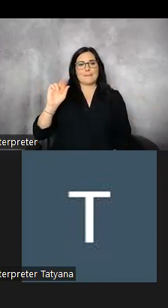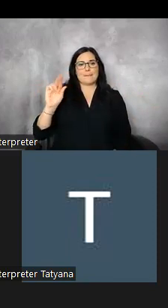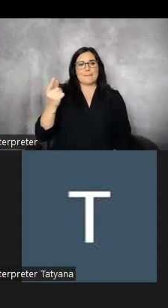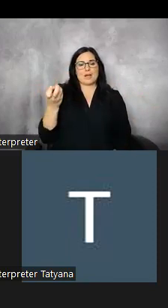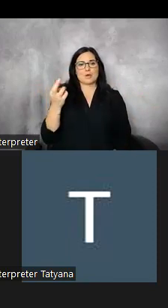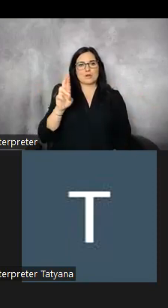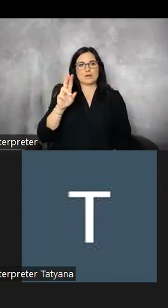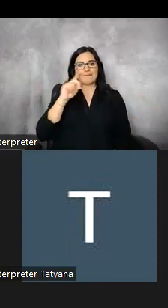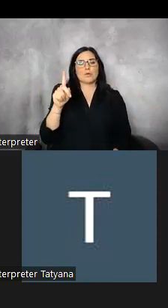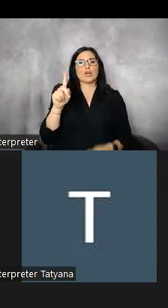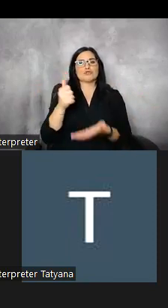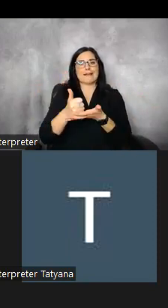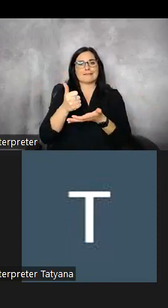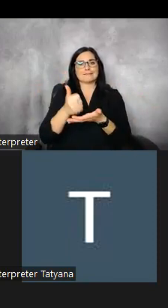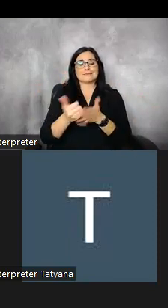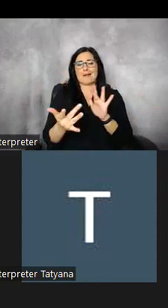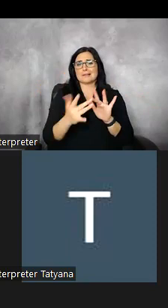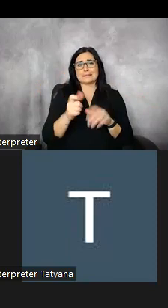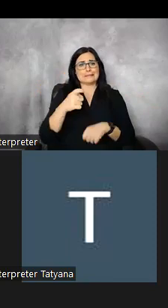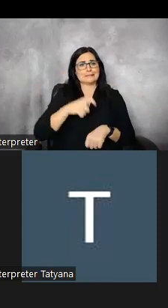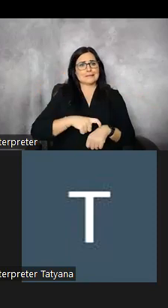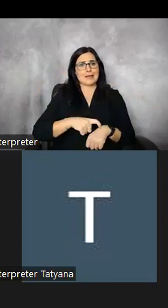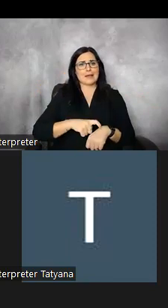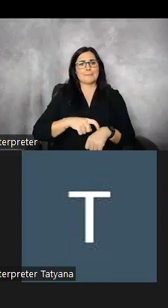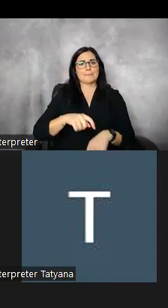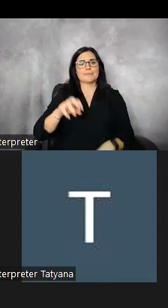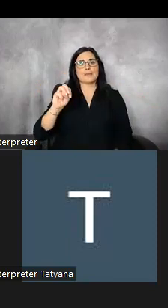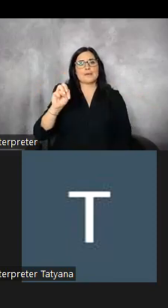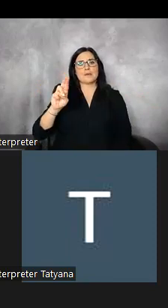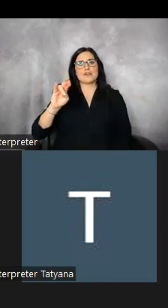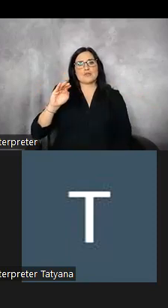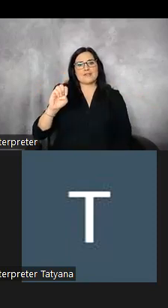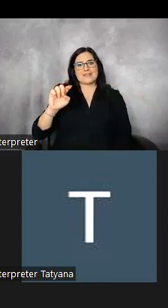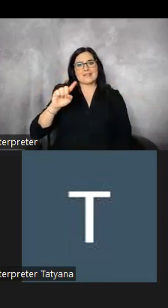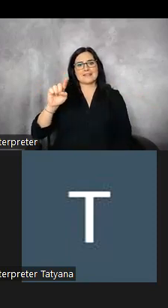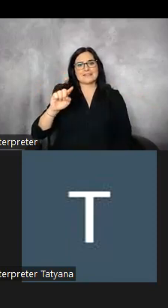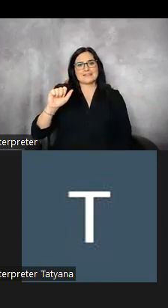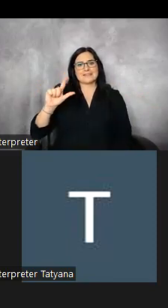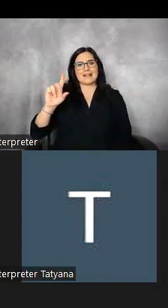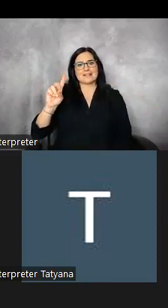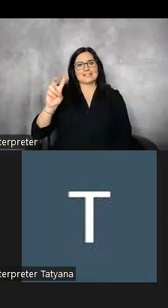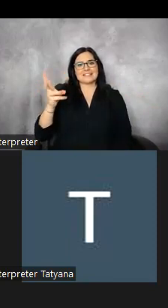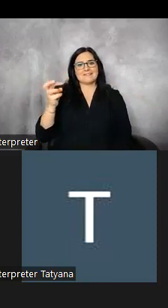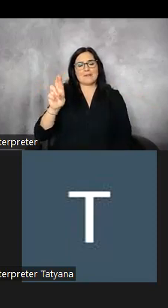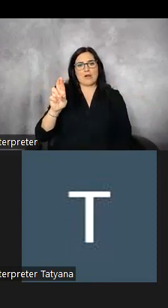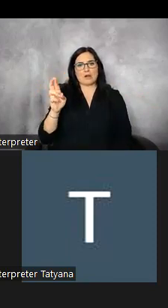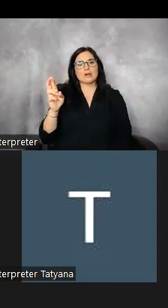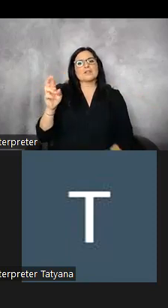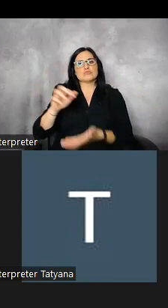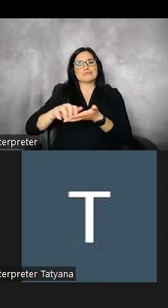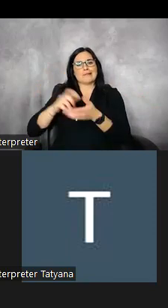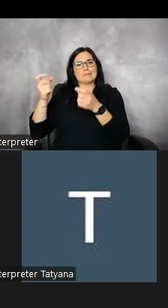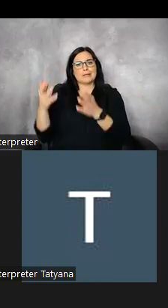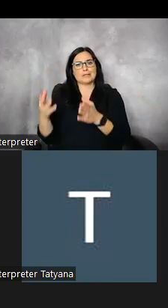grant. Feel free to contact me anytime. Marie Zaldivar is our Braille manager. We are the two people that mostly interact